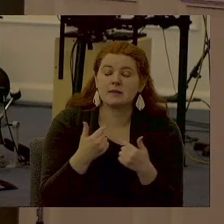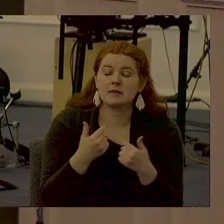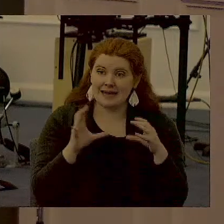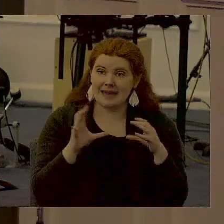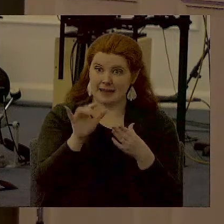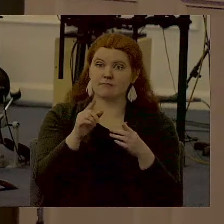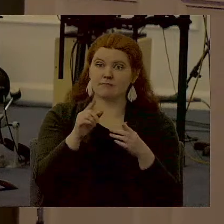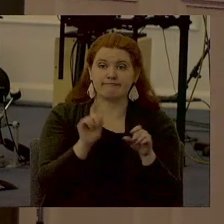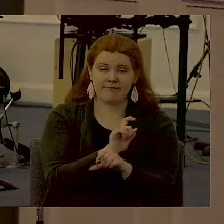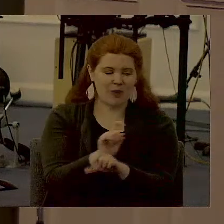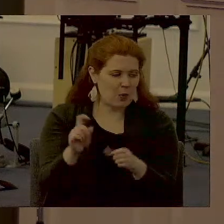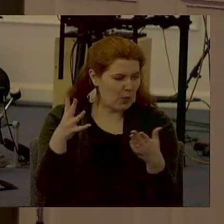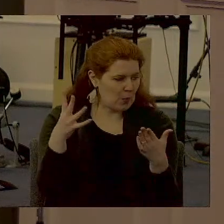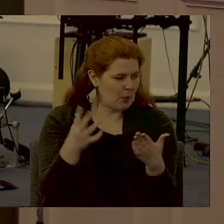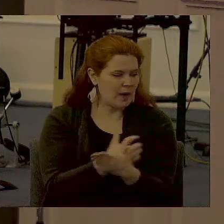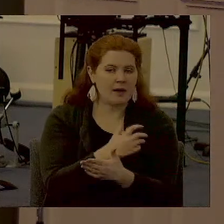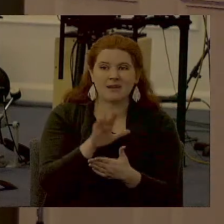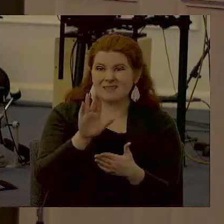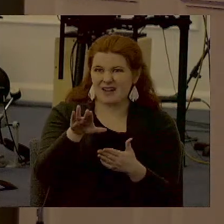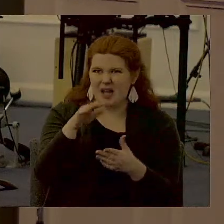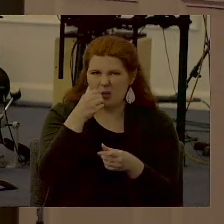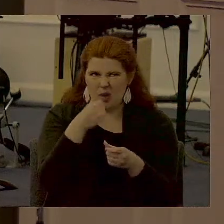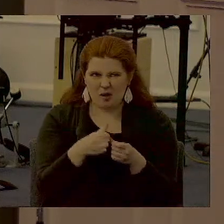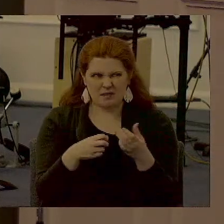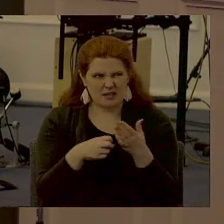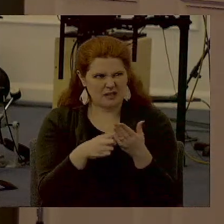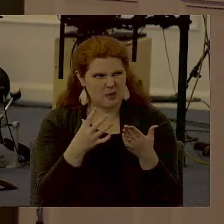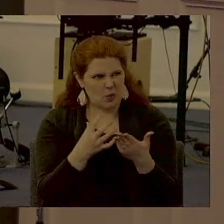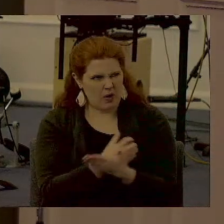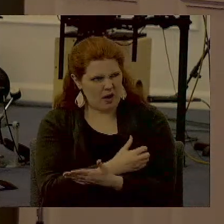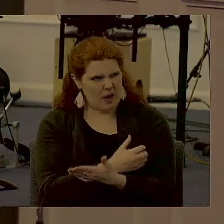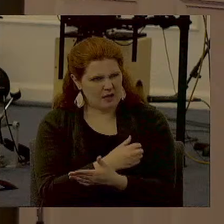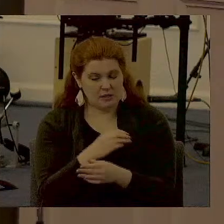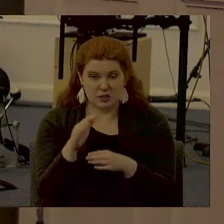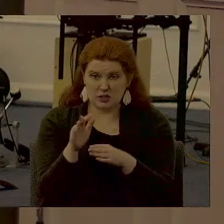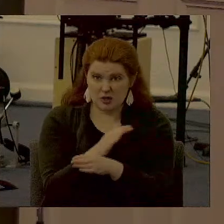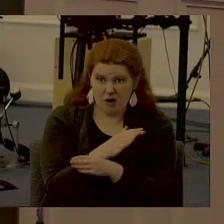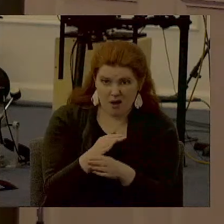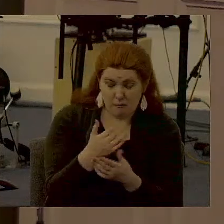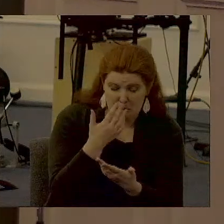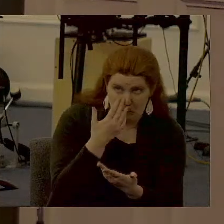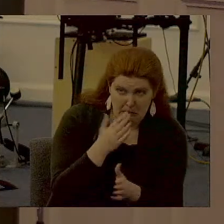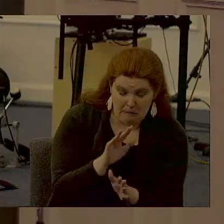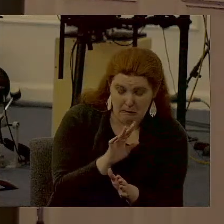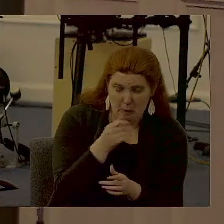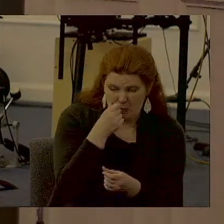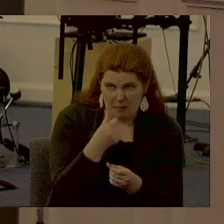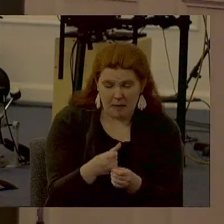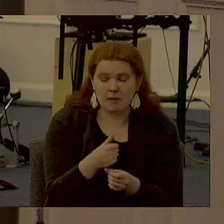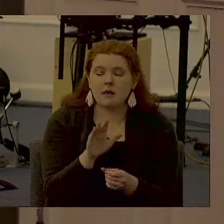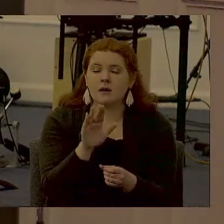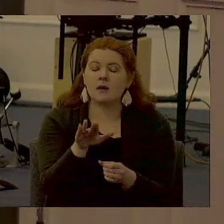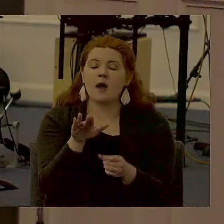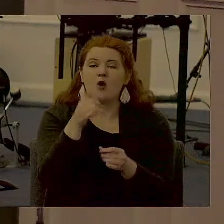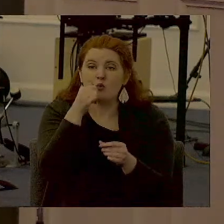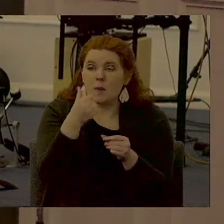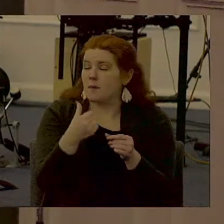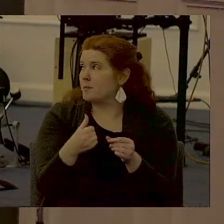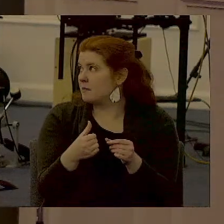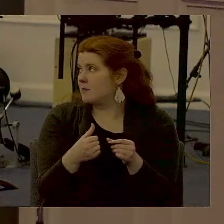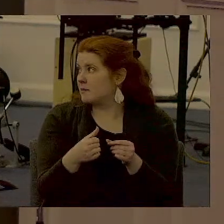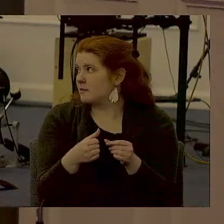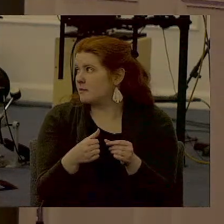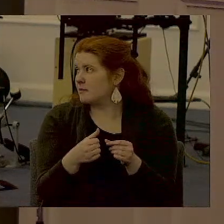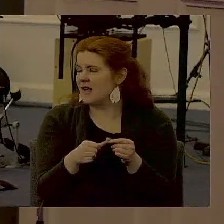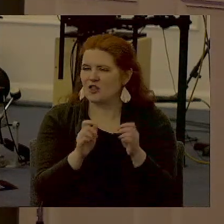won. I do not remember the tickets I won. I do not remember the song that I won them to. The only thing I remember is that I actually